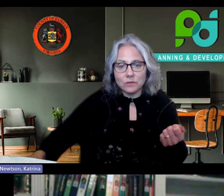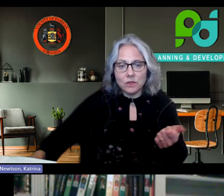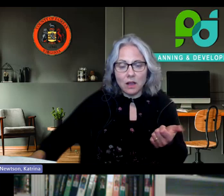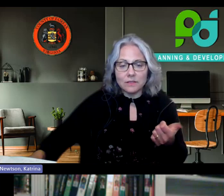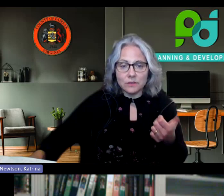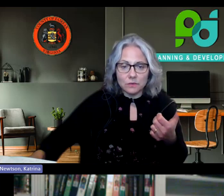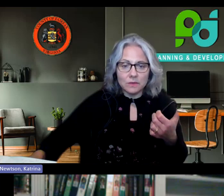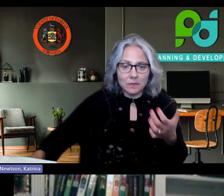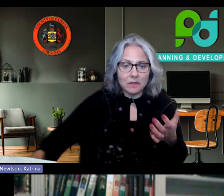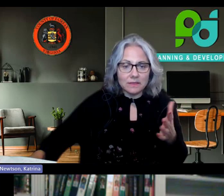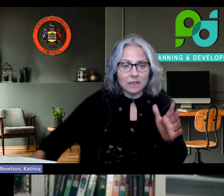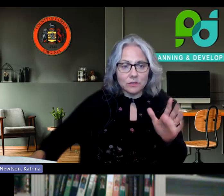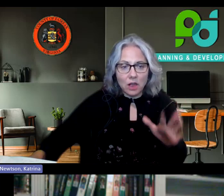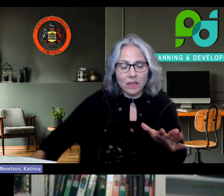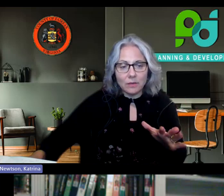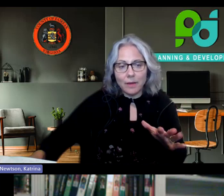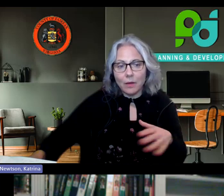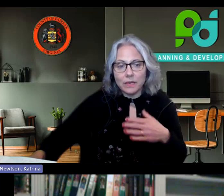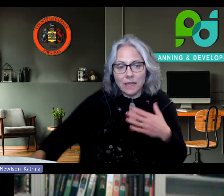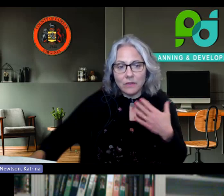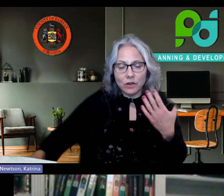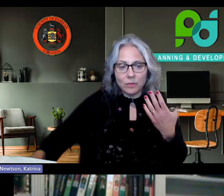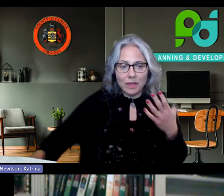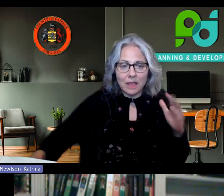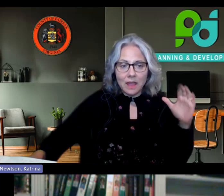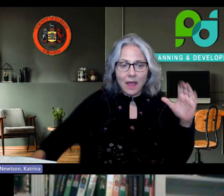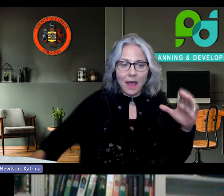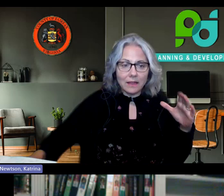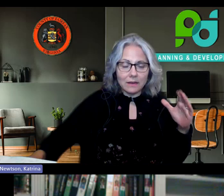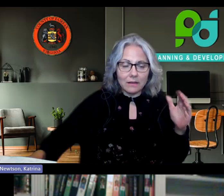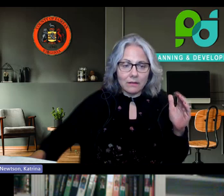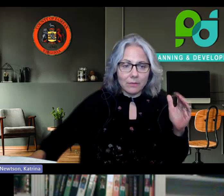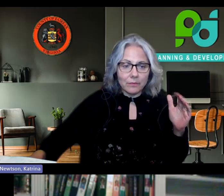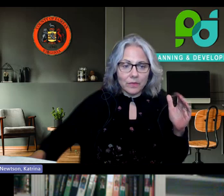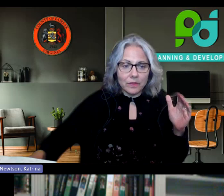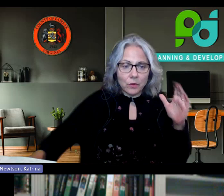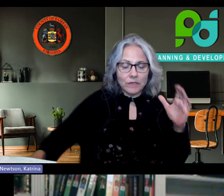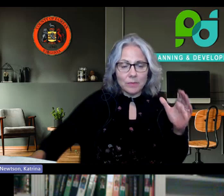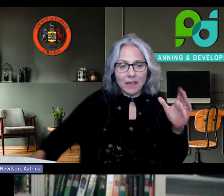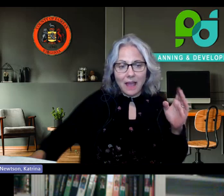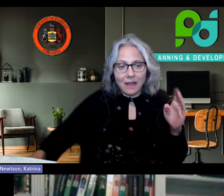that do talk to some of the things that you're talking about, but again, they're going to be at